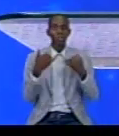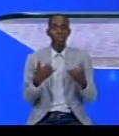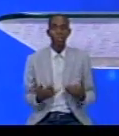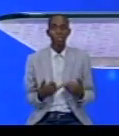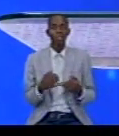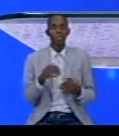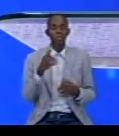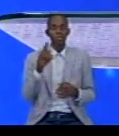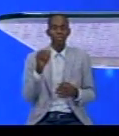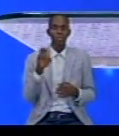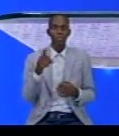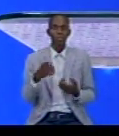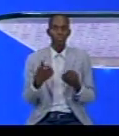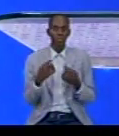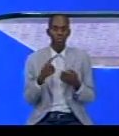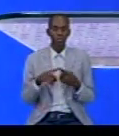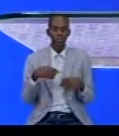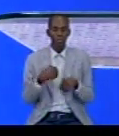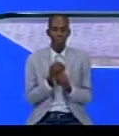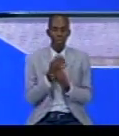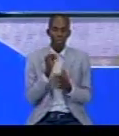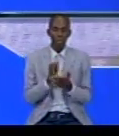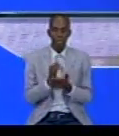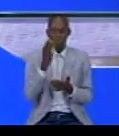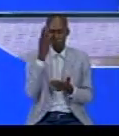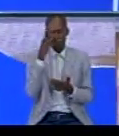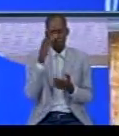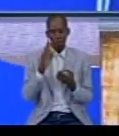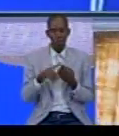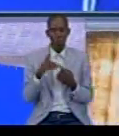that known unto his companions. Then